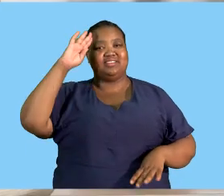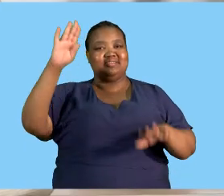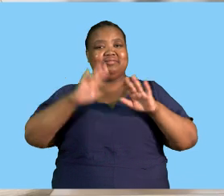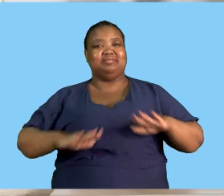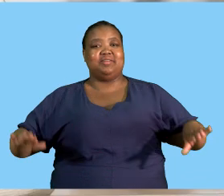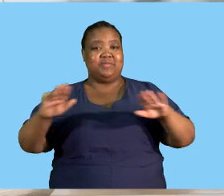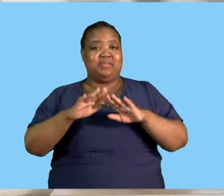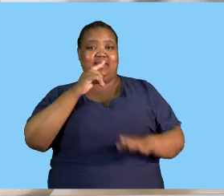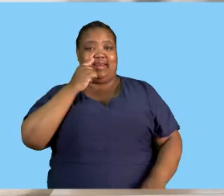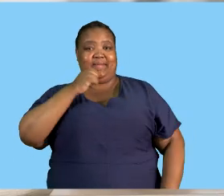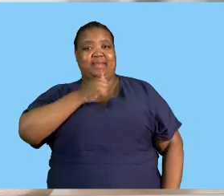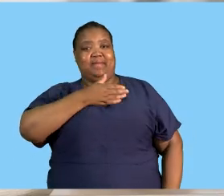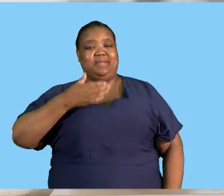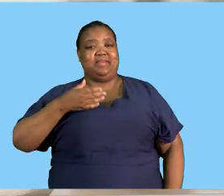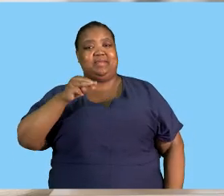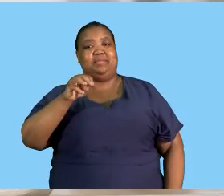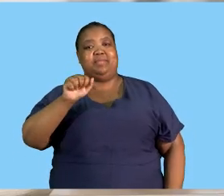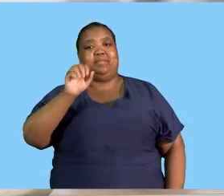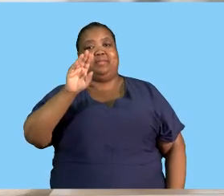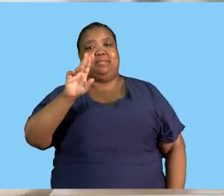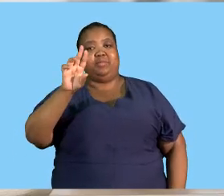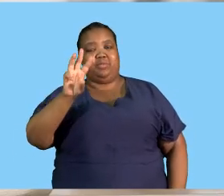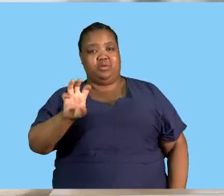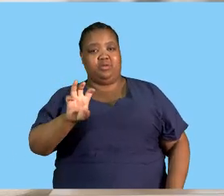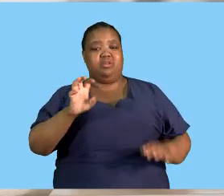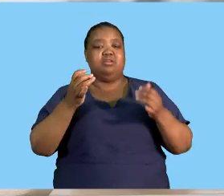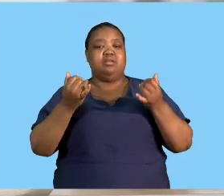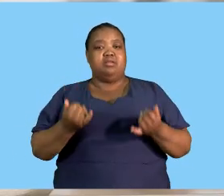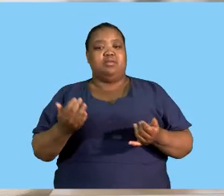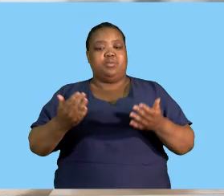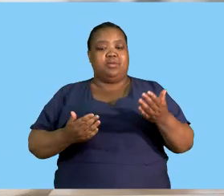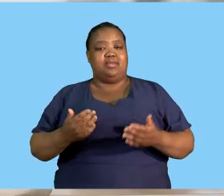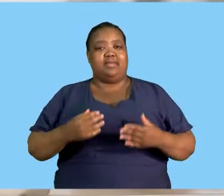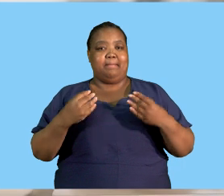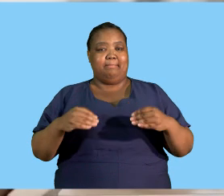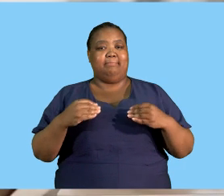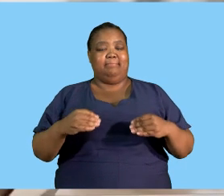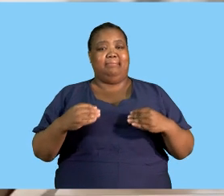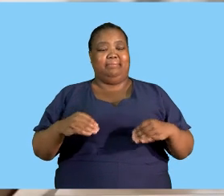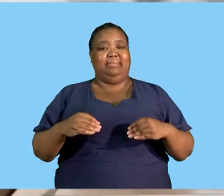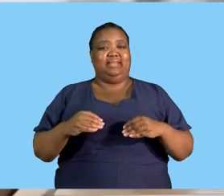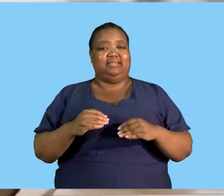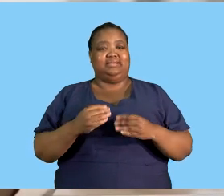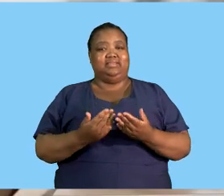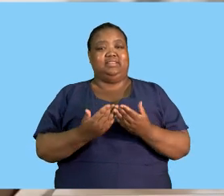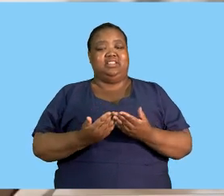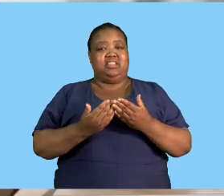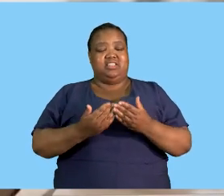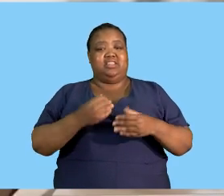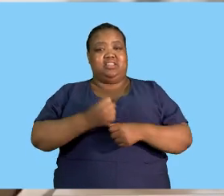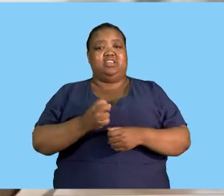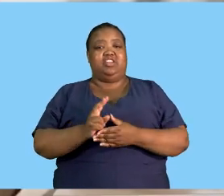Good day, everybody. My name is Ms. Mabue. Welcome to Business Studies Grade 12 lesson under the topic Business Strategies.